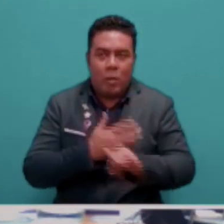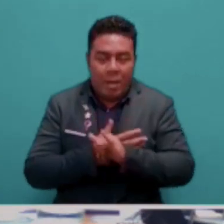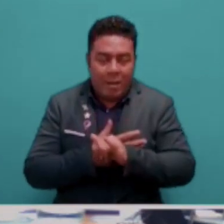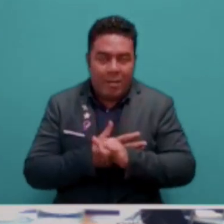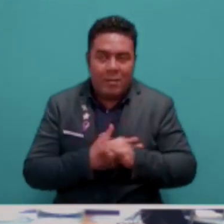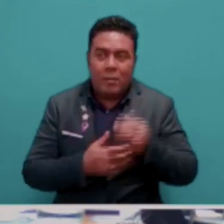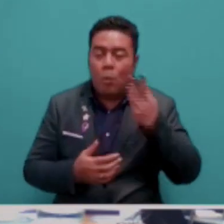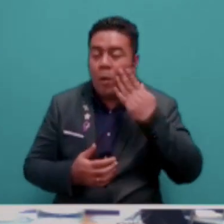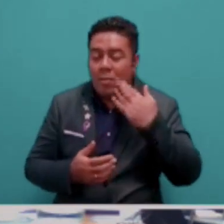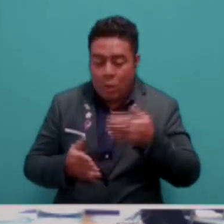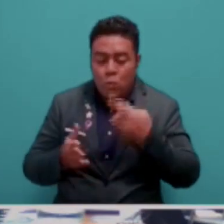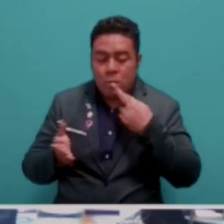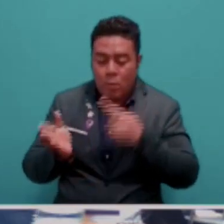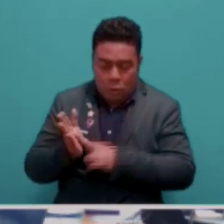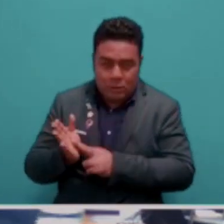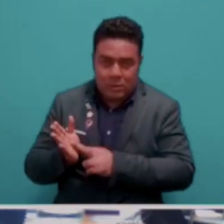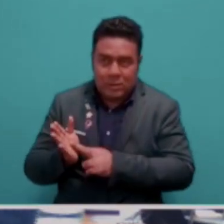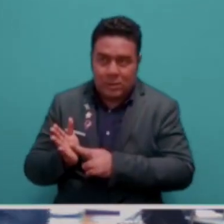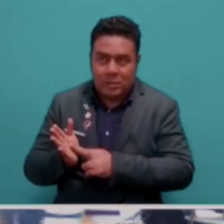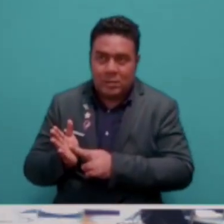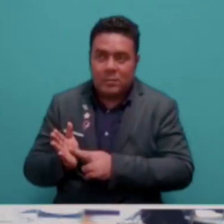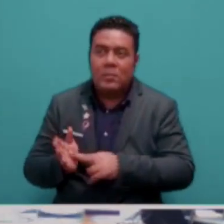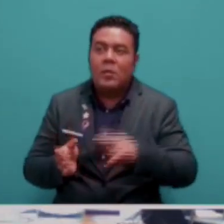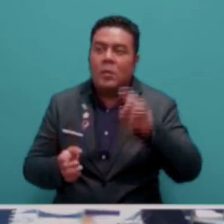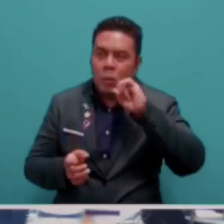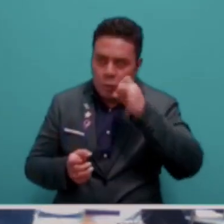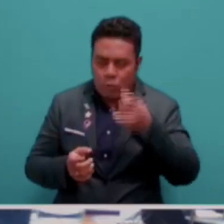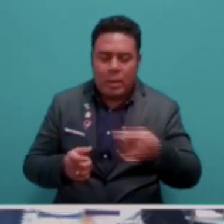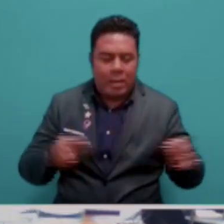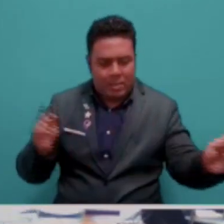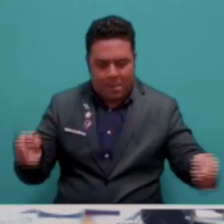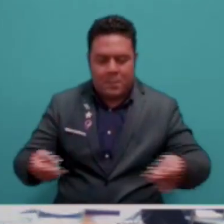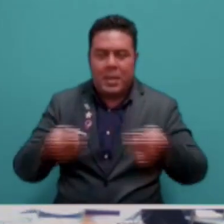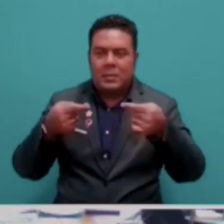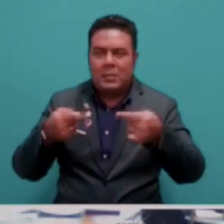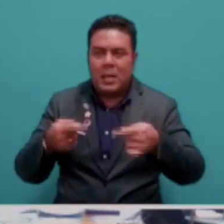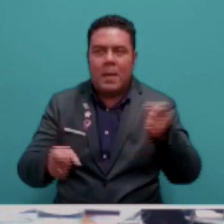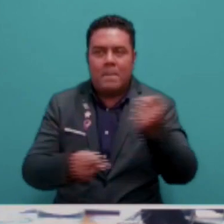when that report comes into this Parliament, we will then debate